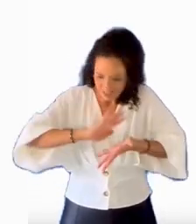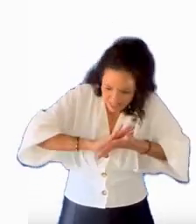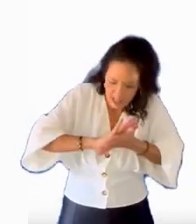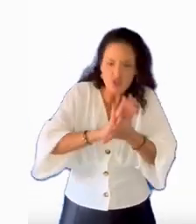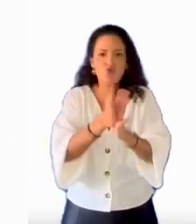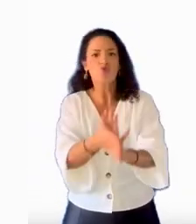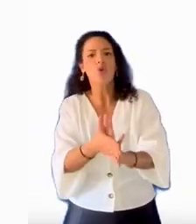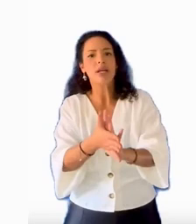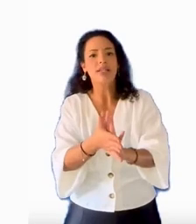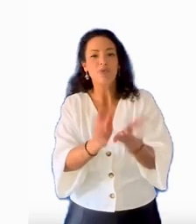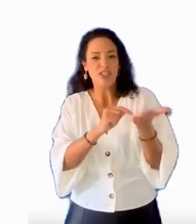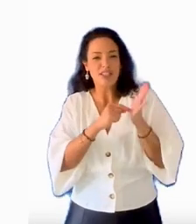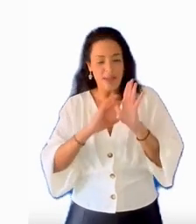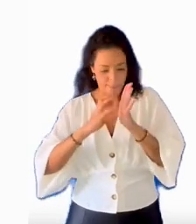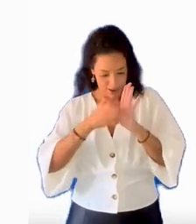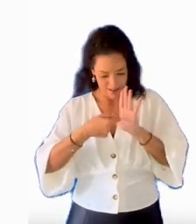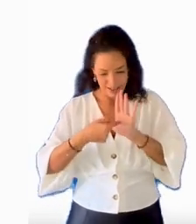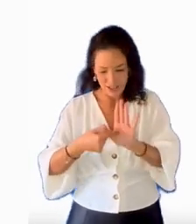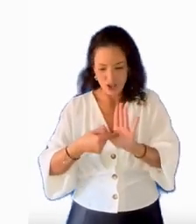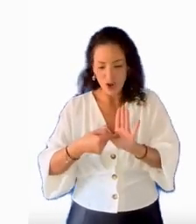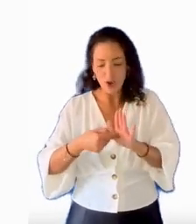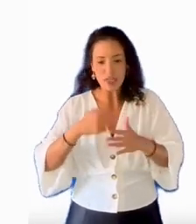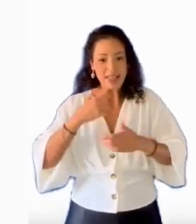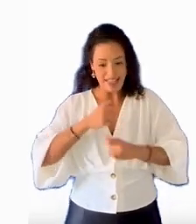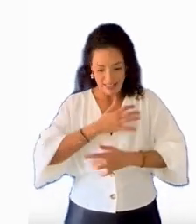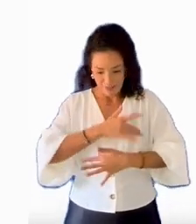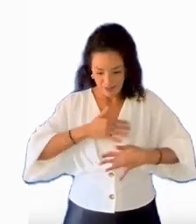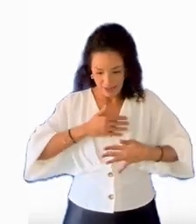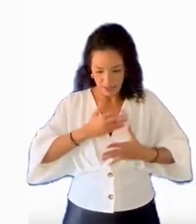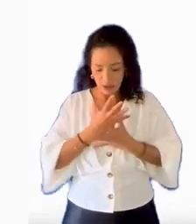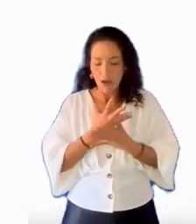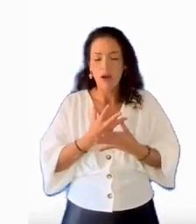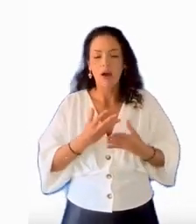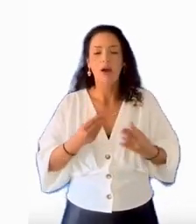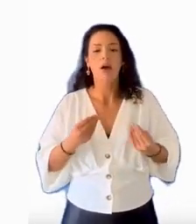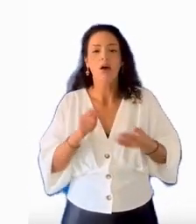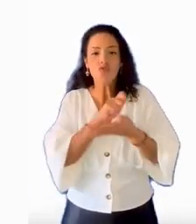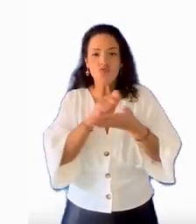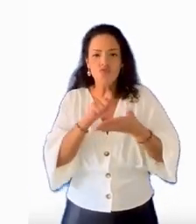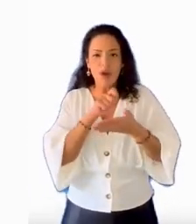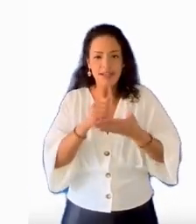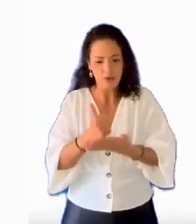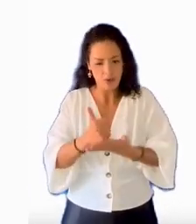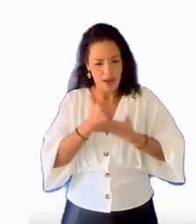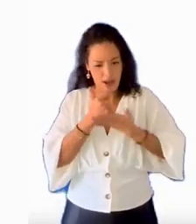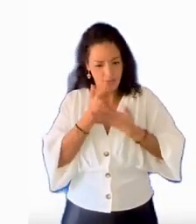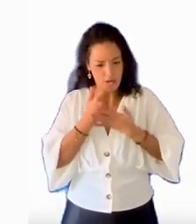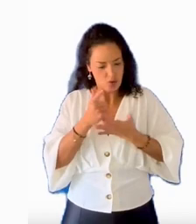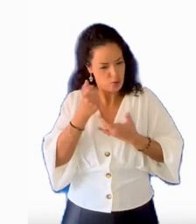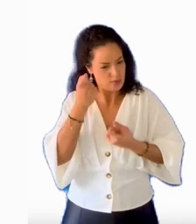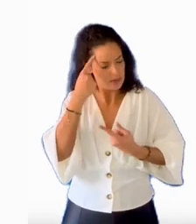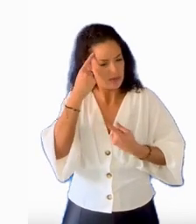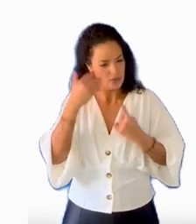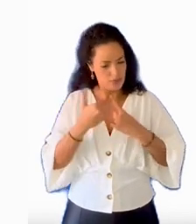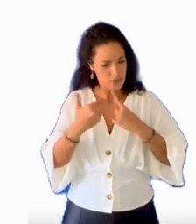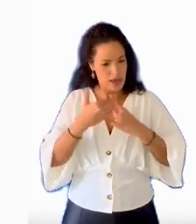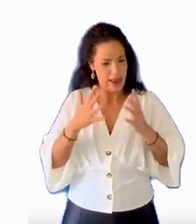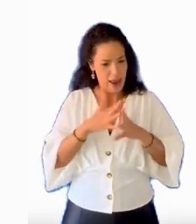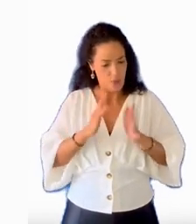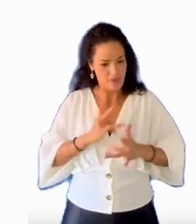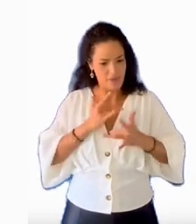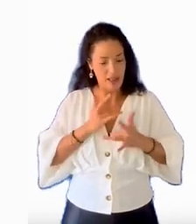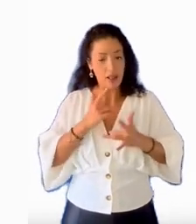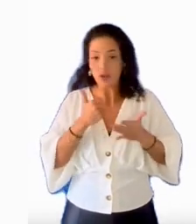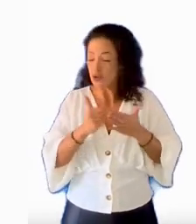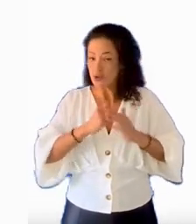moving through these difficult feelings. Writing also gives the permission to pay attention to how we feel. So often we work to suppress our emotions